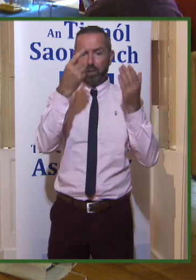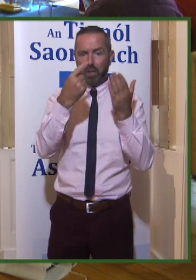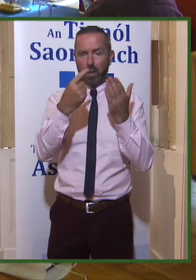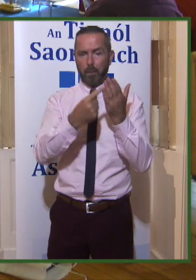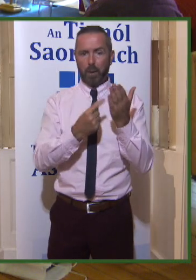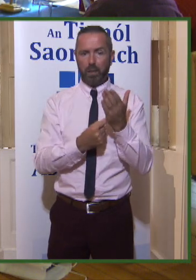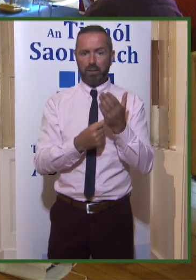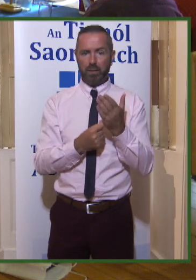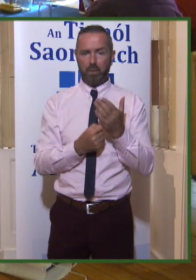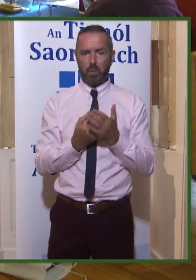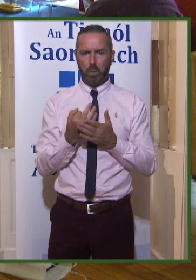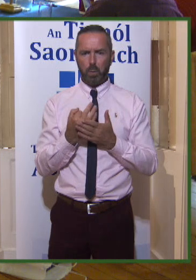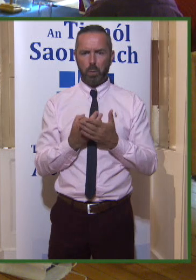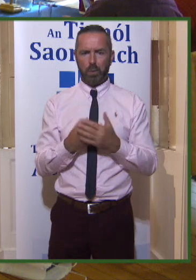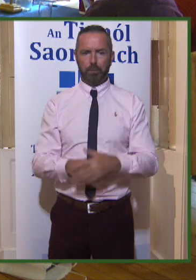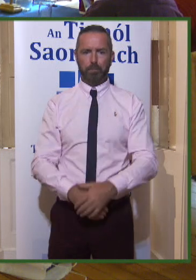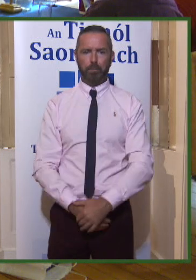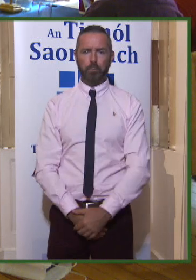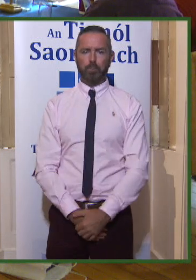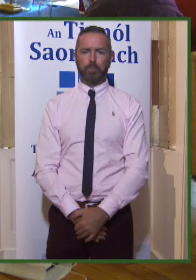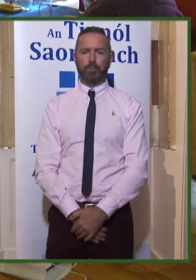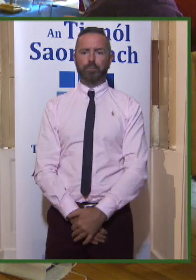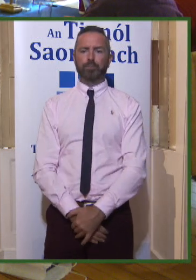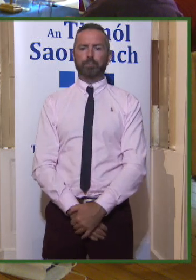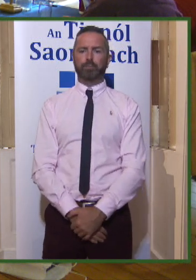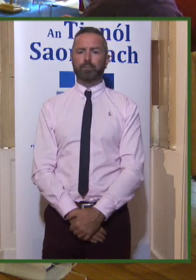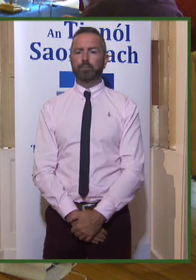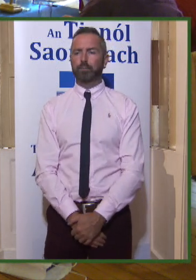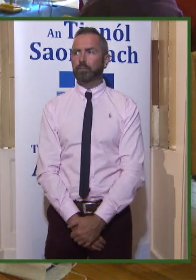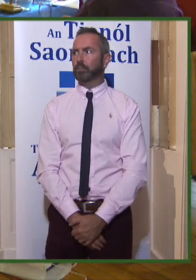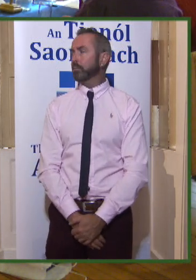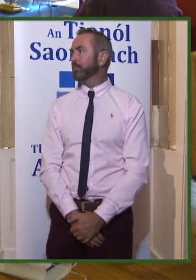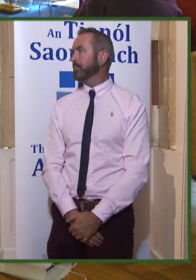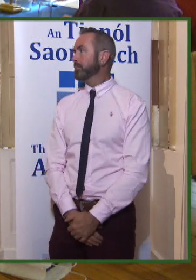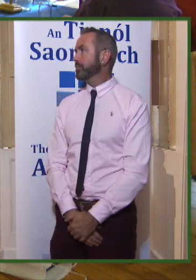2, 3, 4, 5, 6, 7, 8, 9, 10,